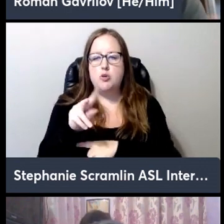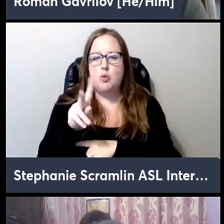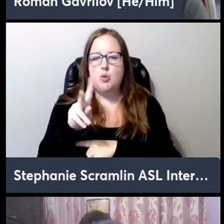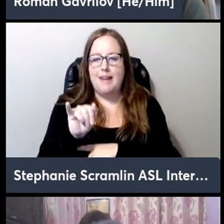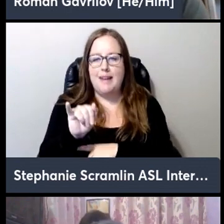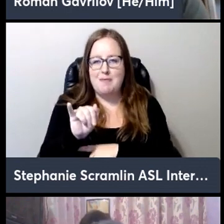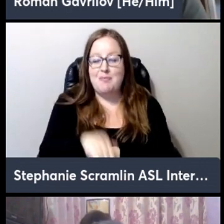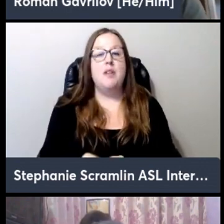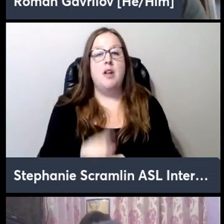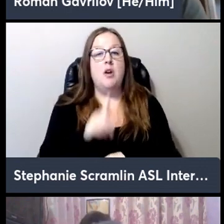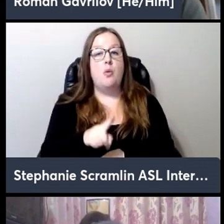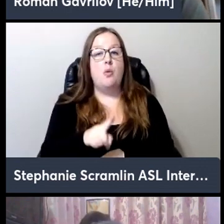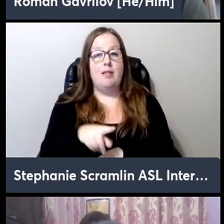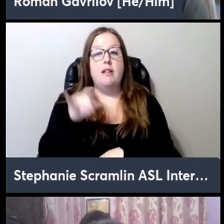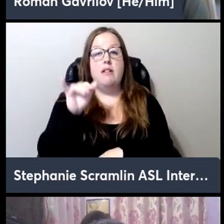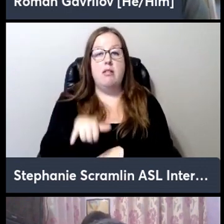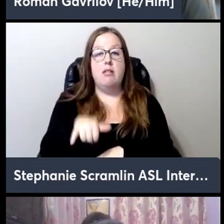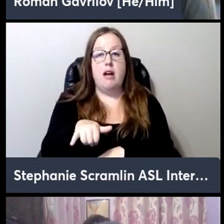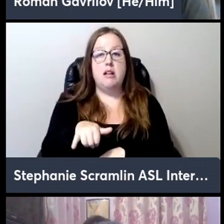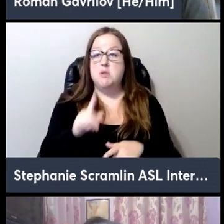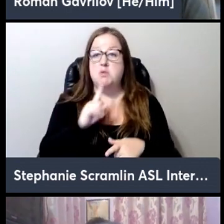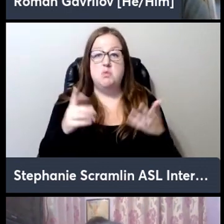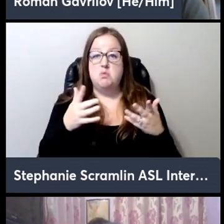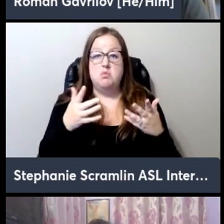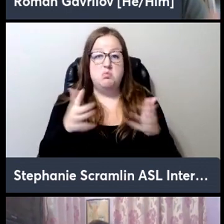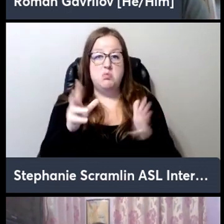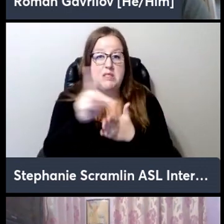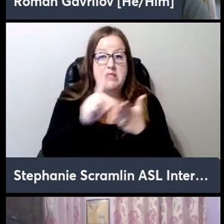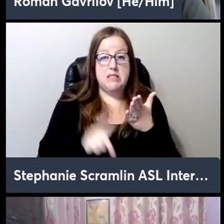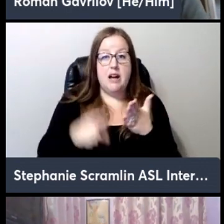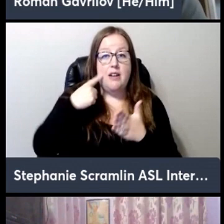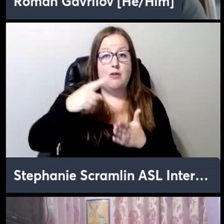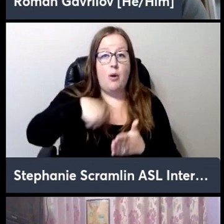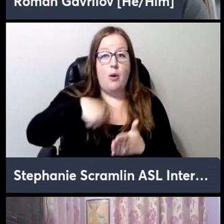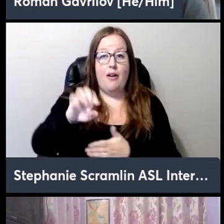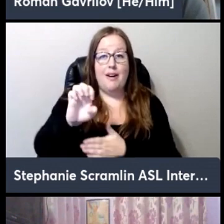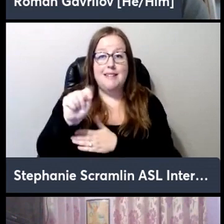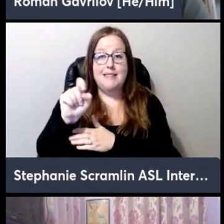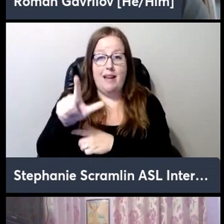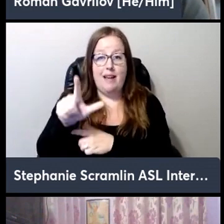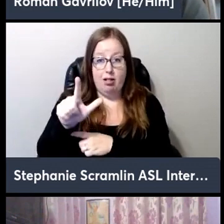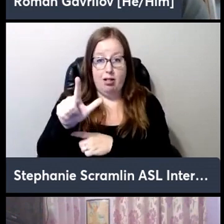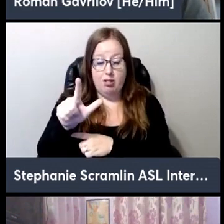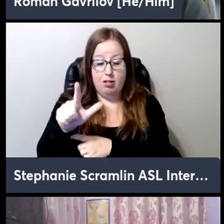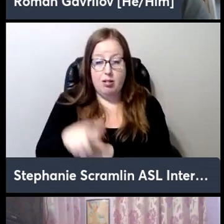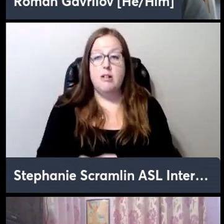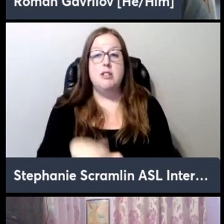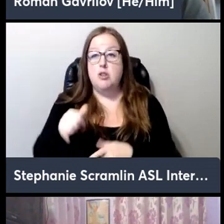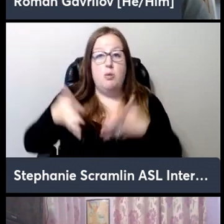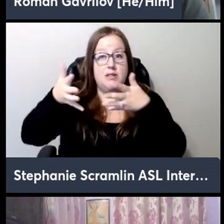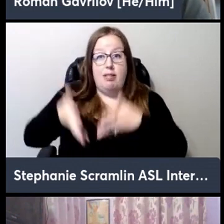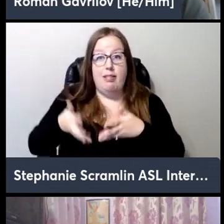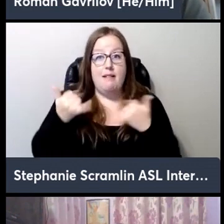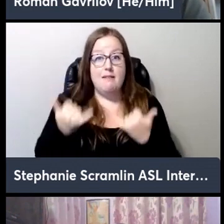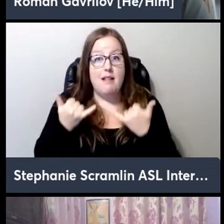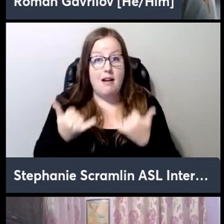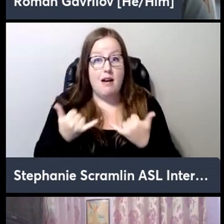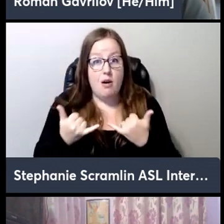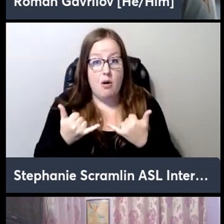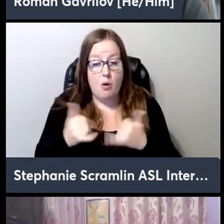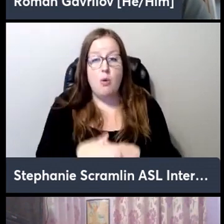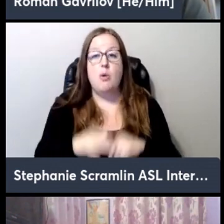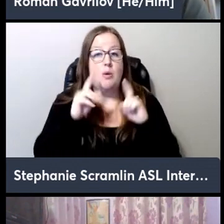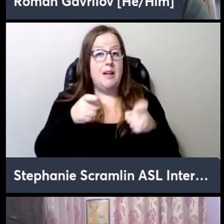And that practically completes the design of our ETL. So what's remaining is, let's give